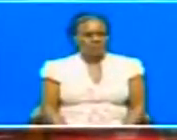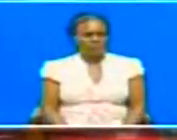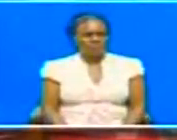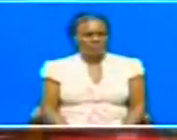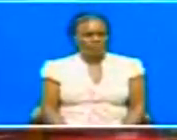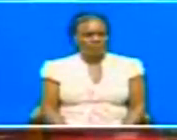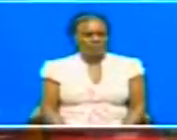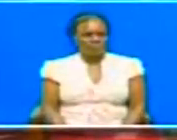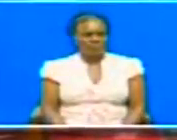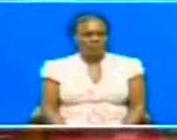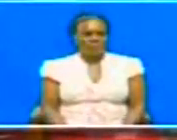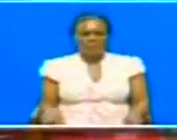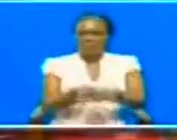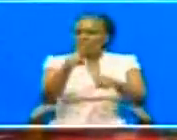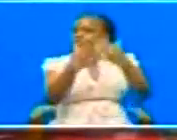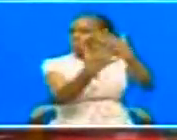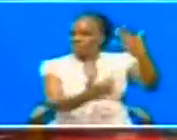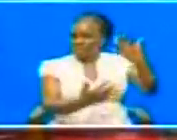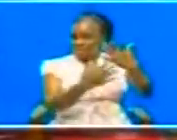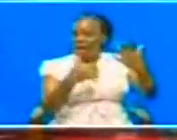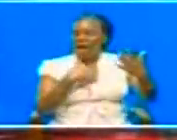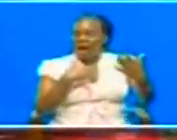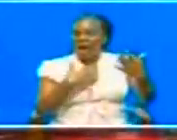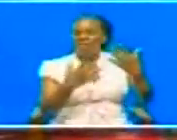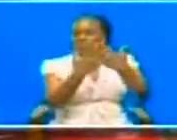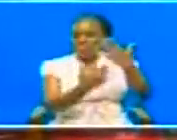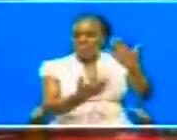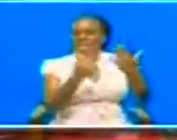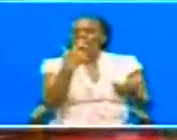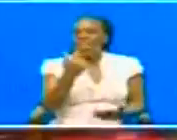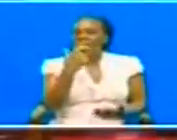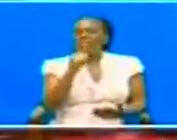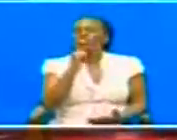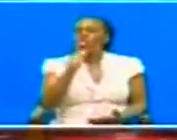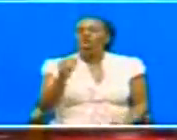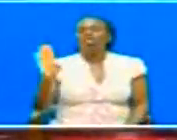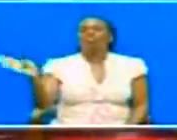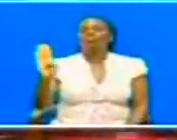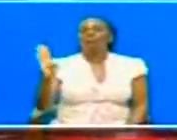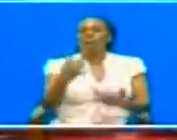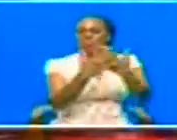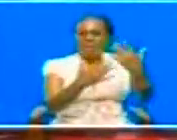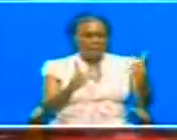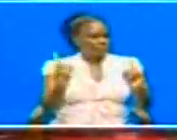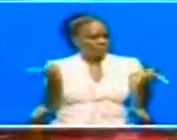And you bleed just like the rest of us, if I was to cut you. Yeah, red blood, not blue. Not blue blood, red